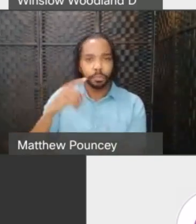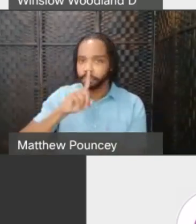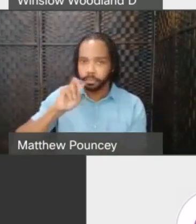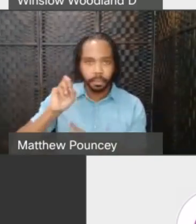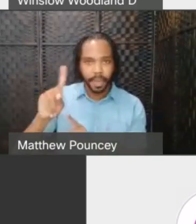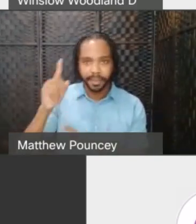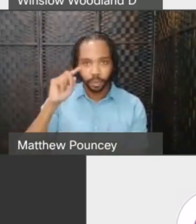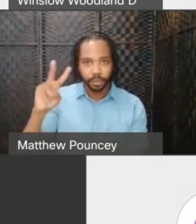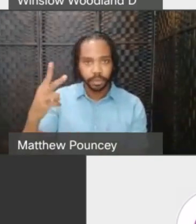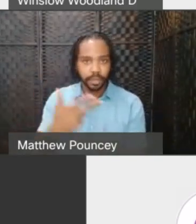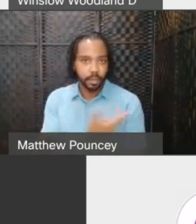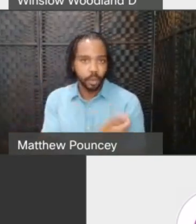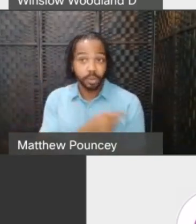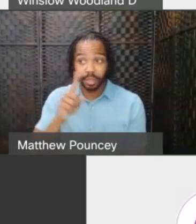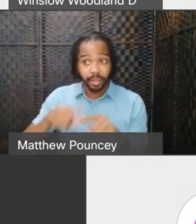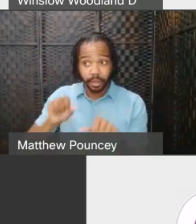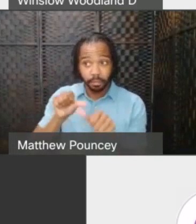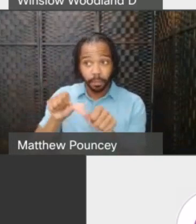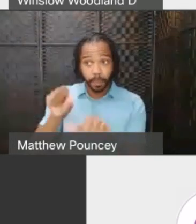cannot work after the end of October.